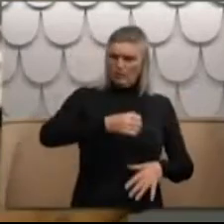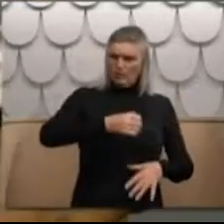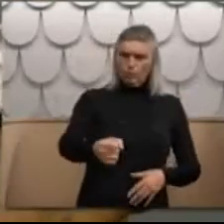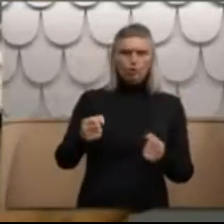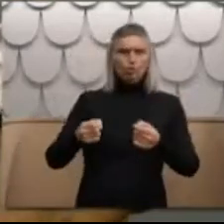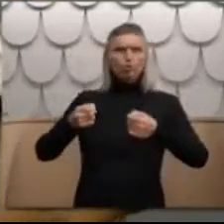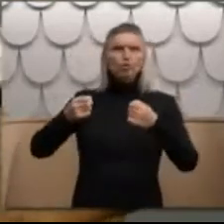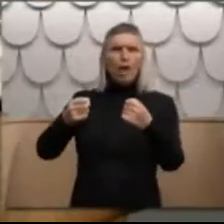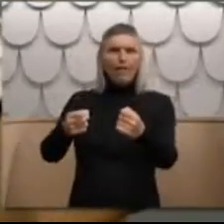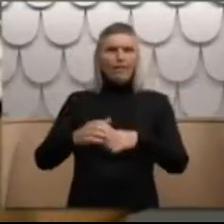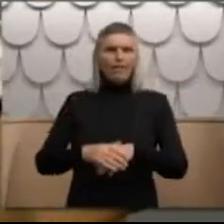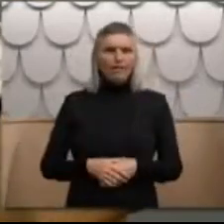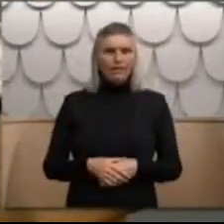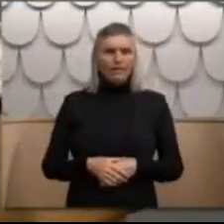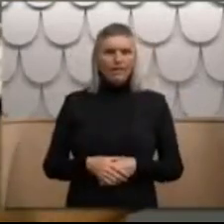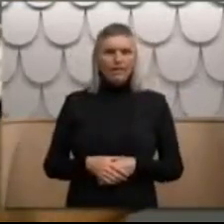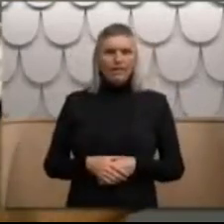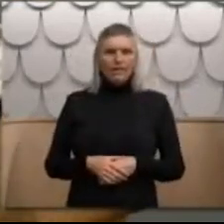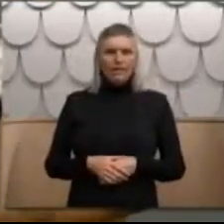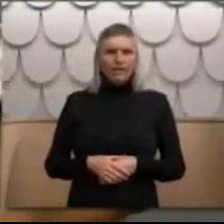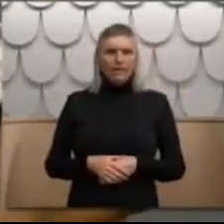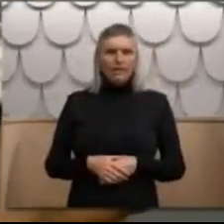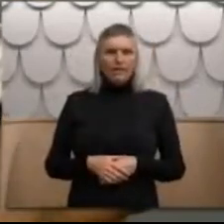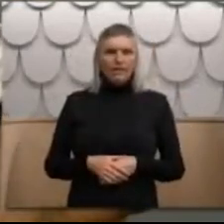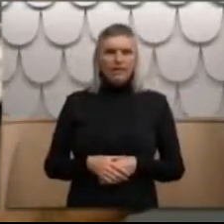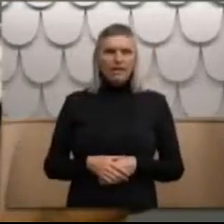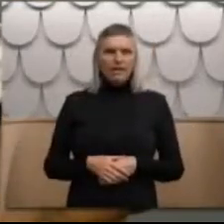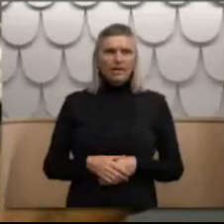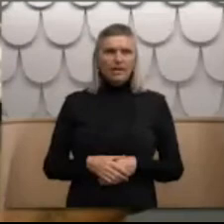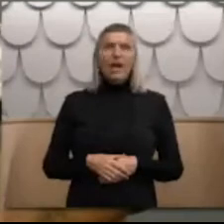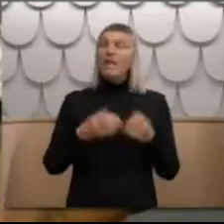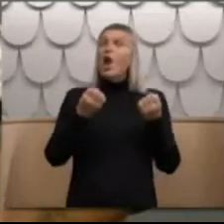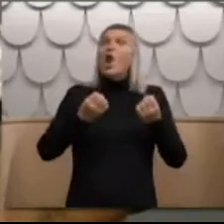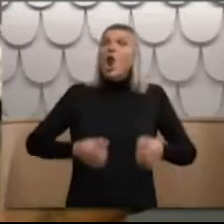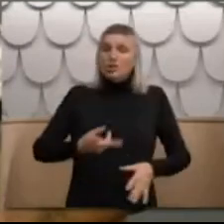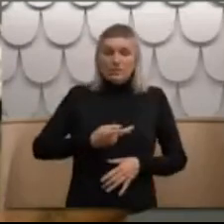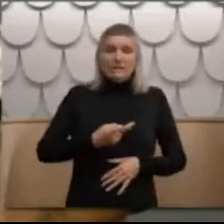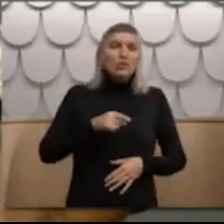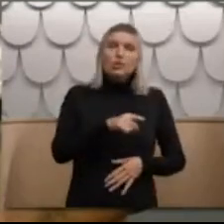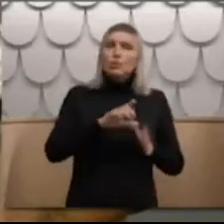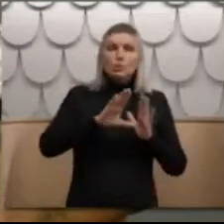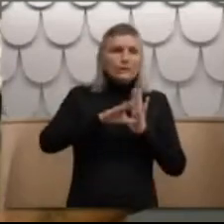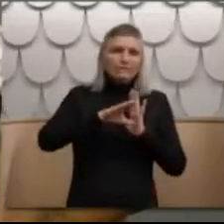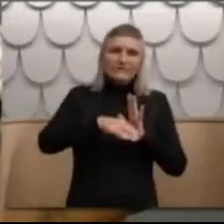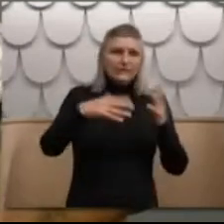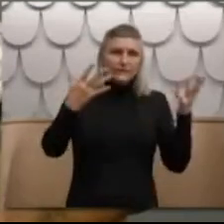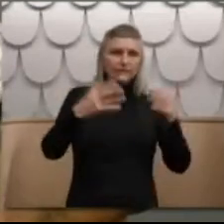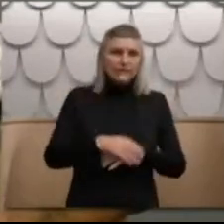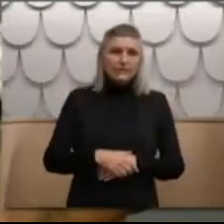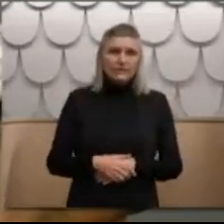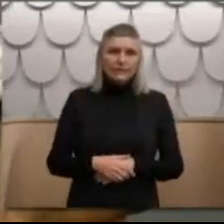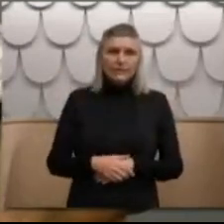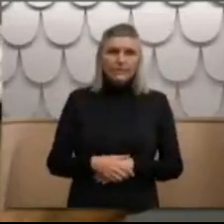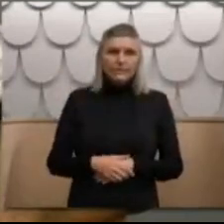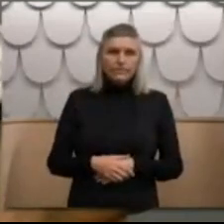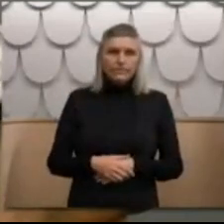to sis. And I tried to fight for my son back, but they said, no, you're too bad with your children. And I've never